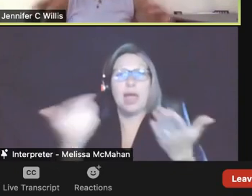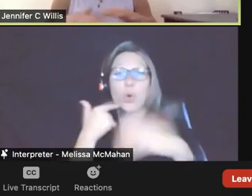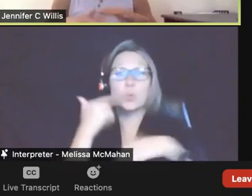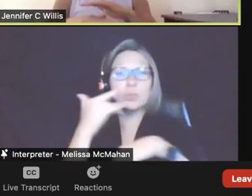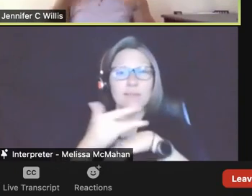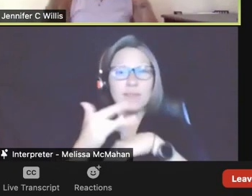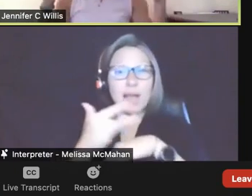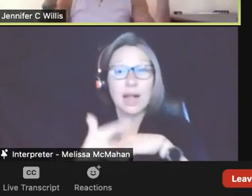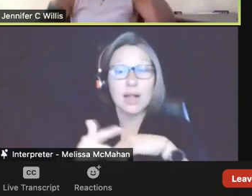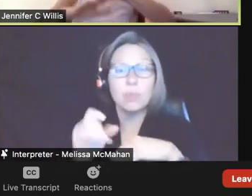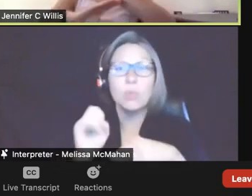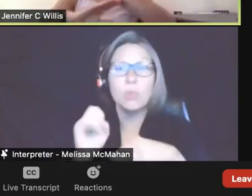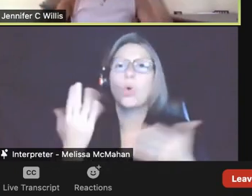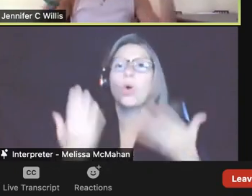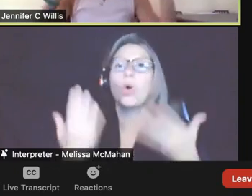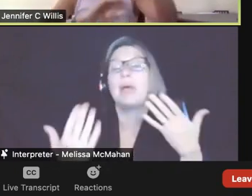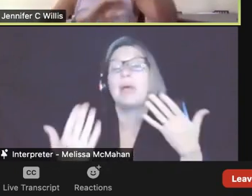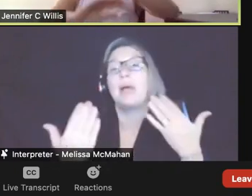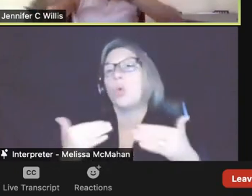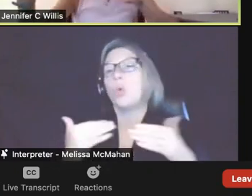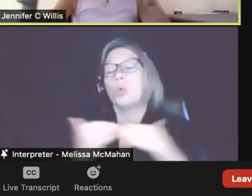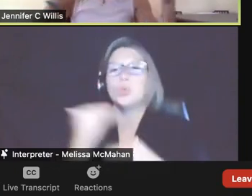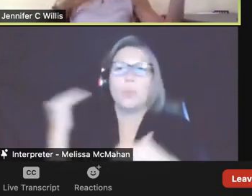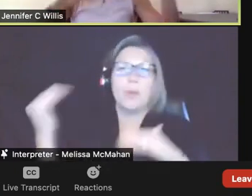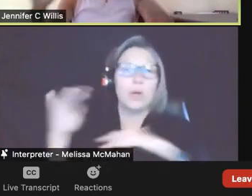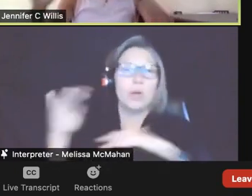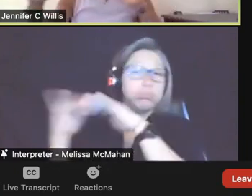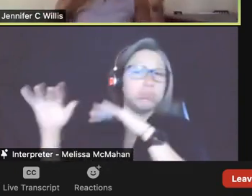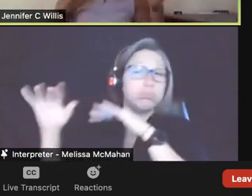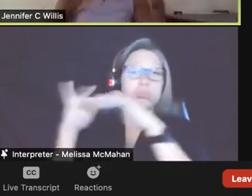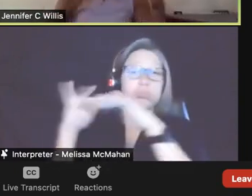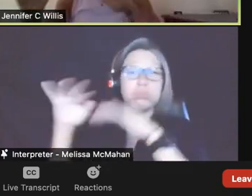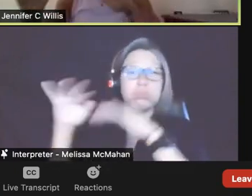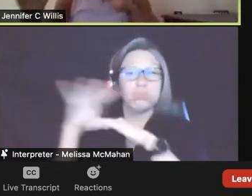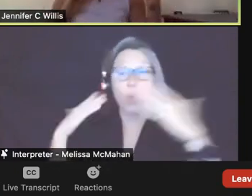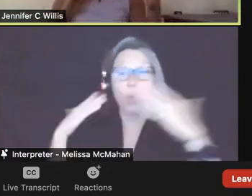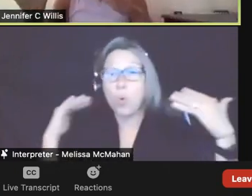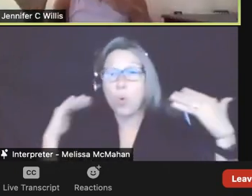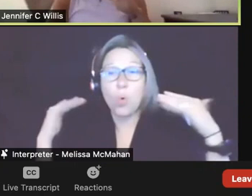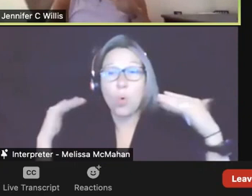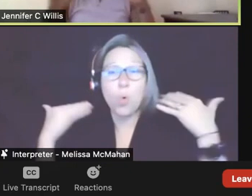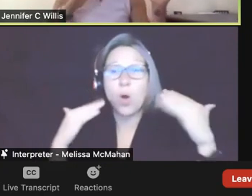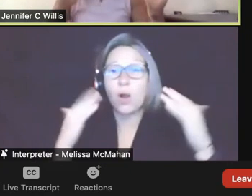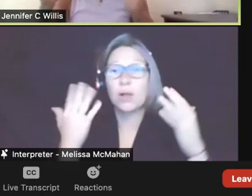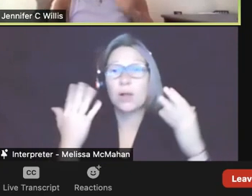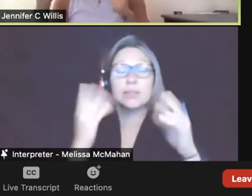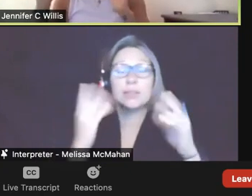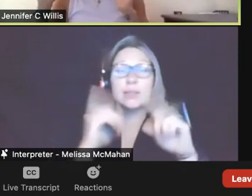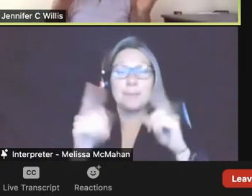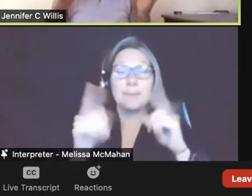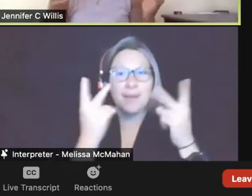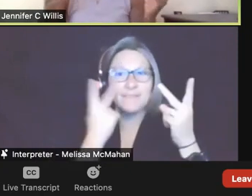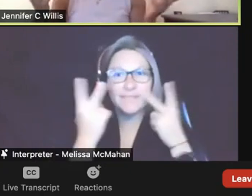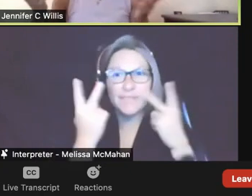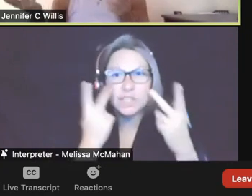chaos of a lot of movement of people and noise, and they're not visually able to